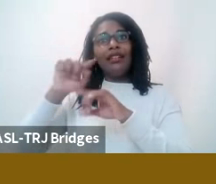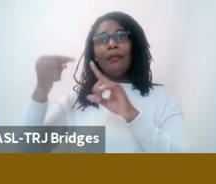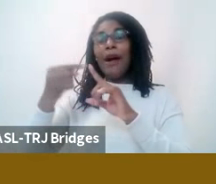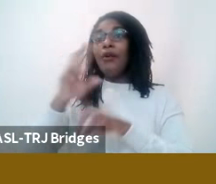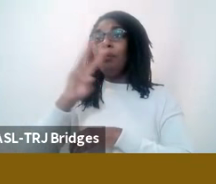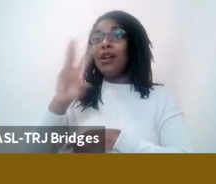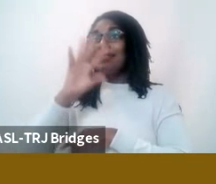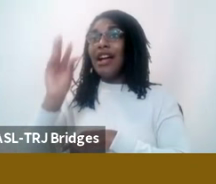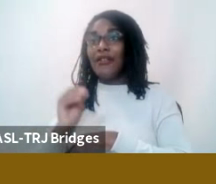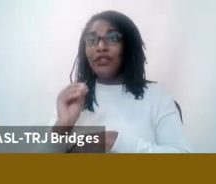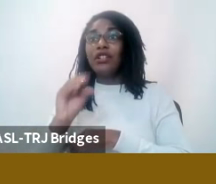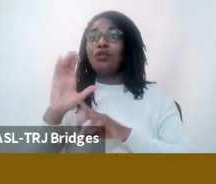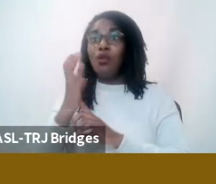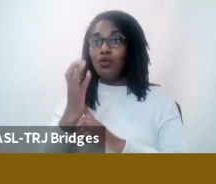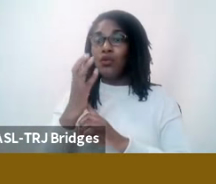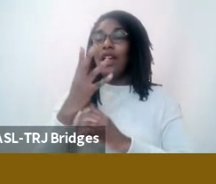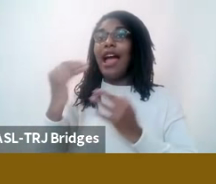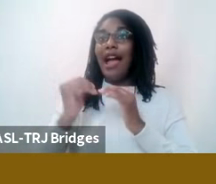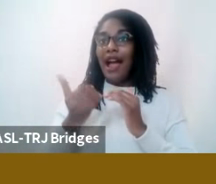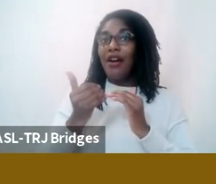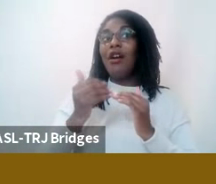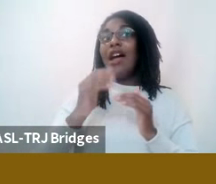and cultures of the diaspora are similar.